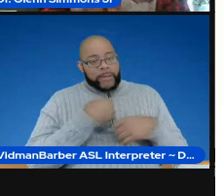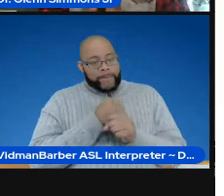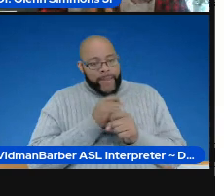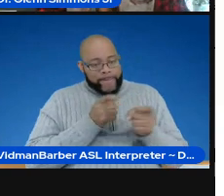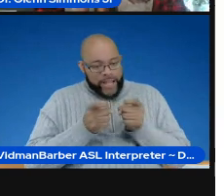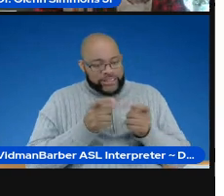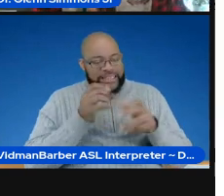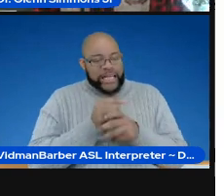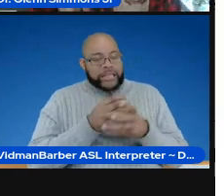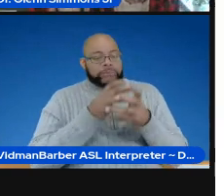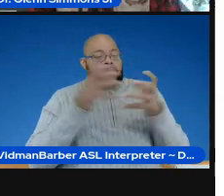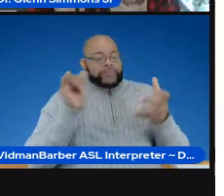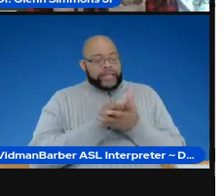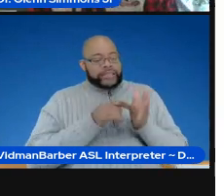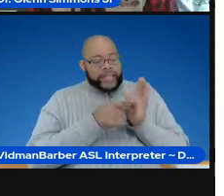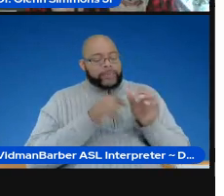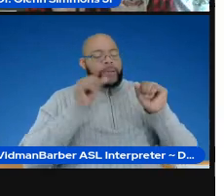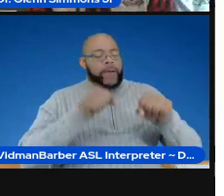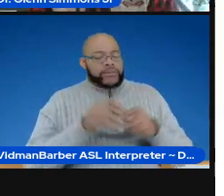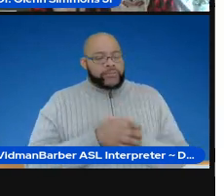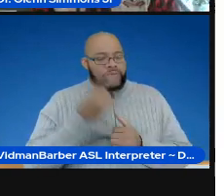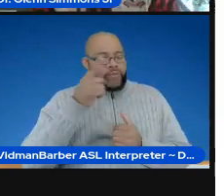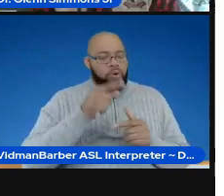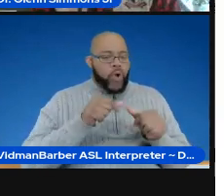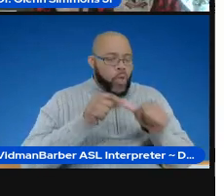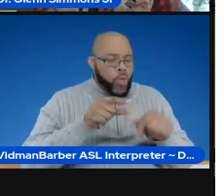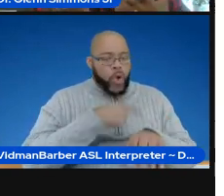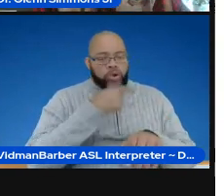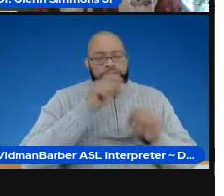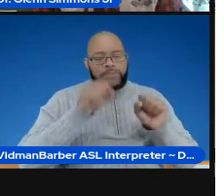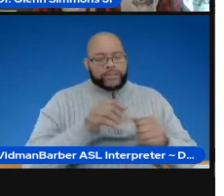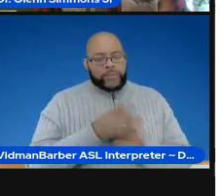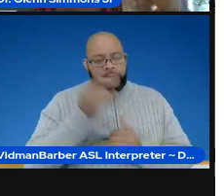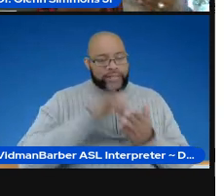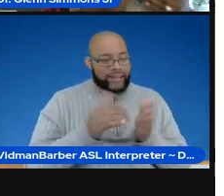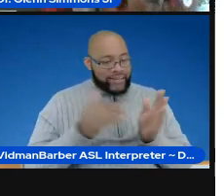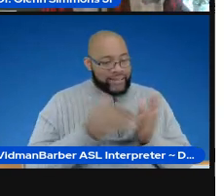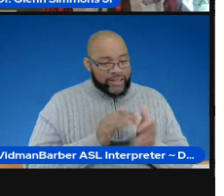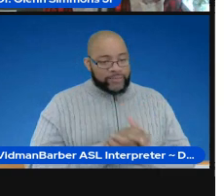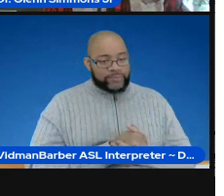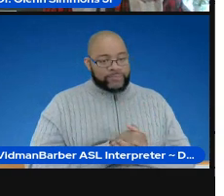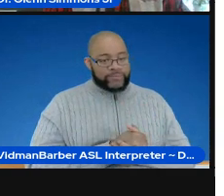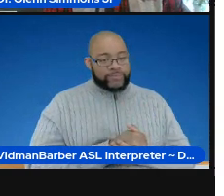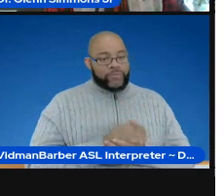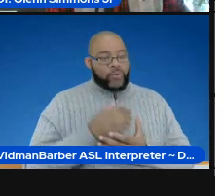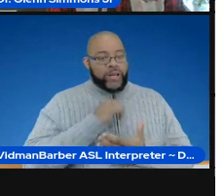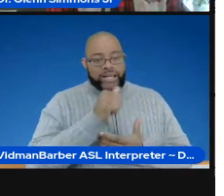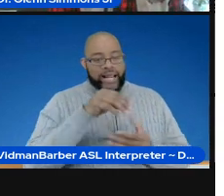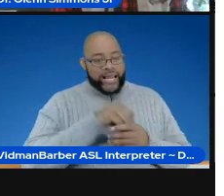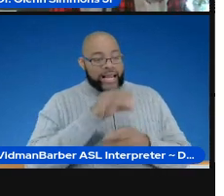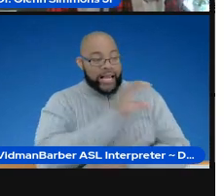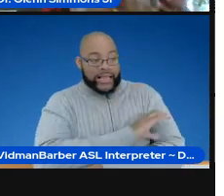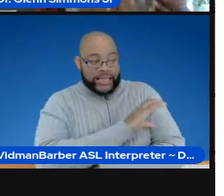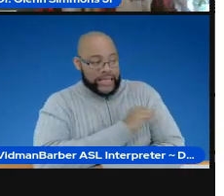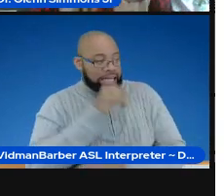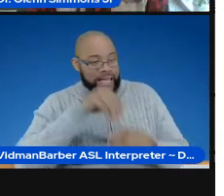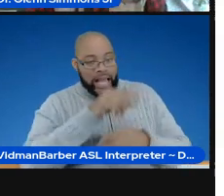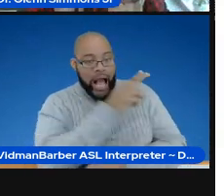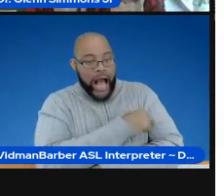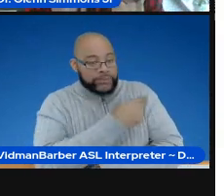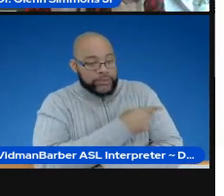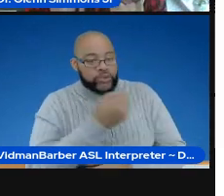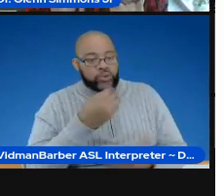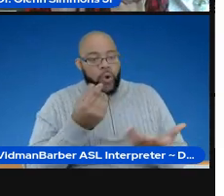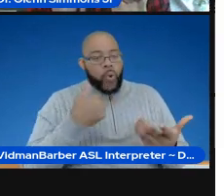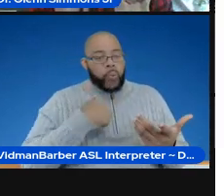get as much out of those samples as possible for as long as possible. Because again, we're not in the clinic, we're not in the hospital, so we're